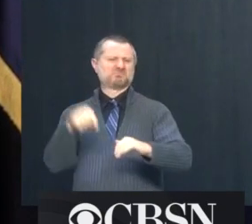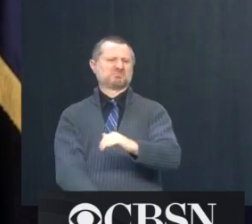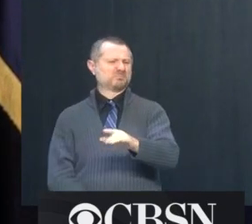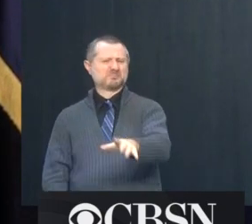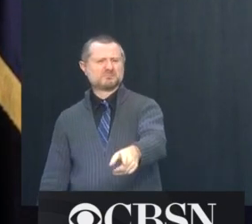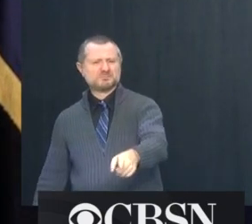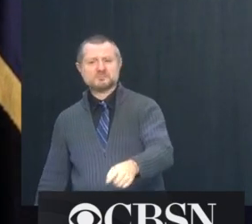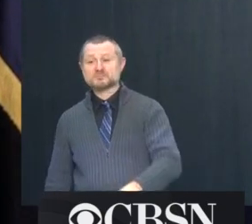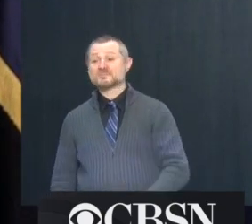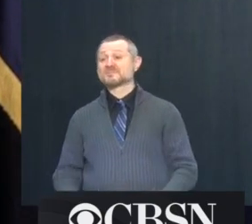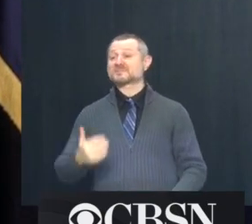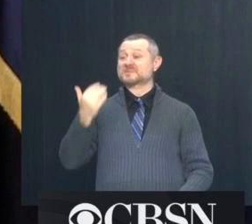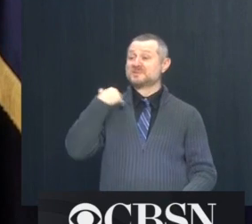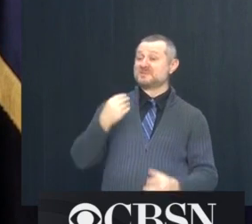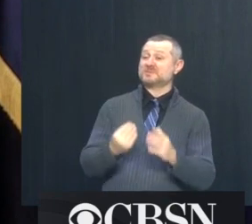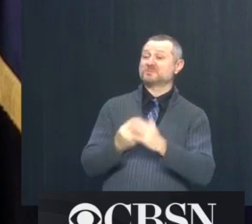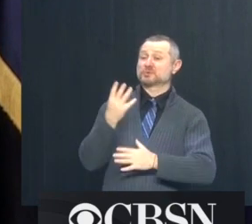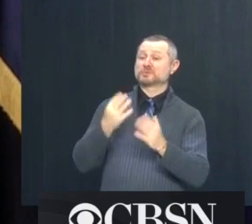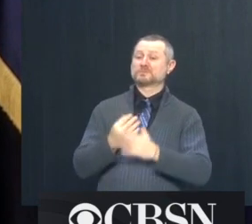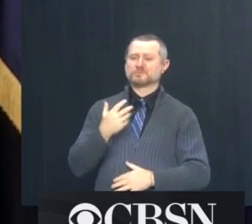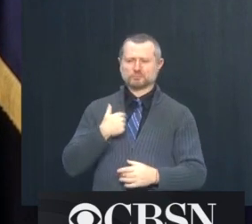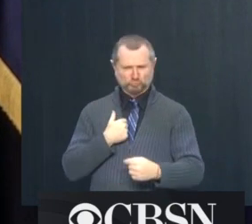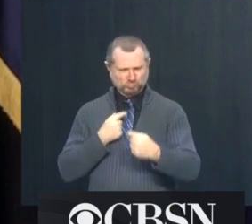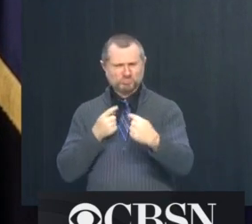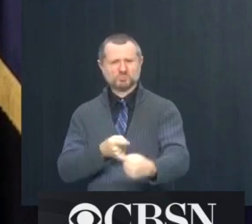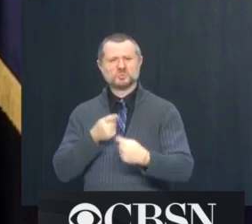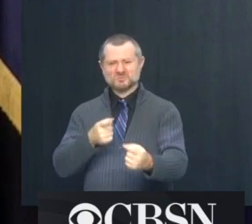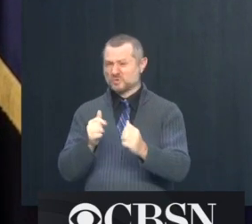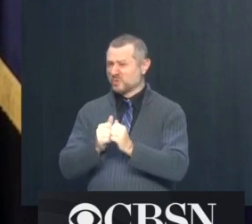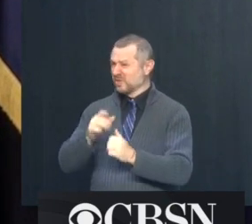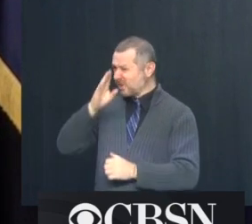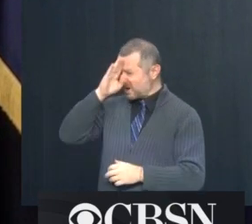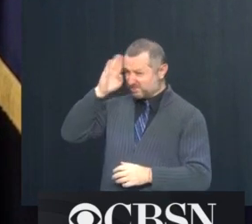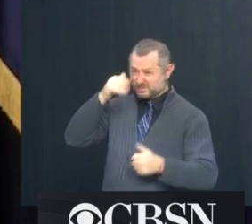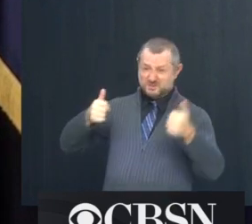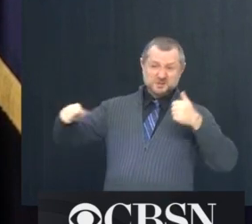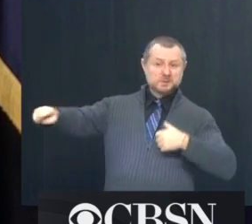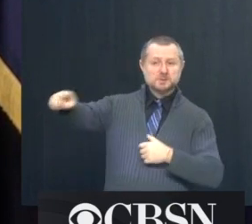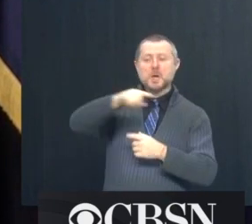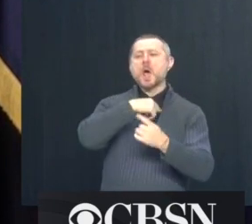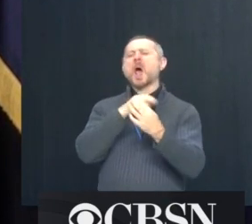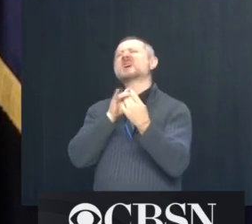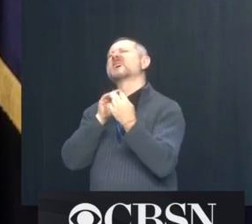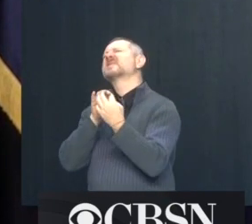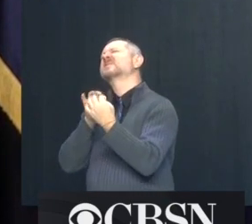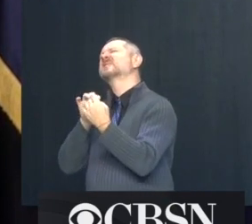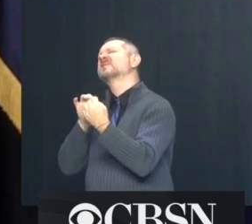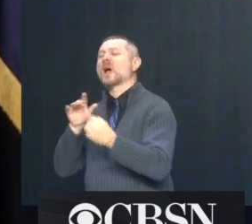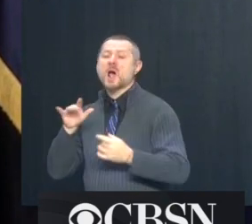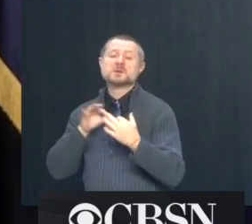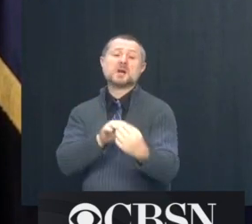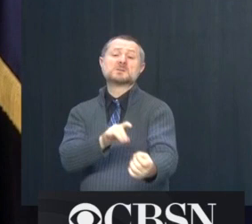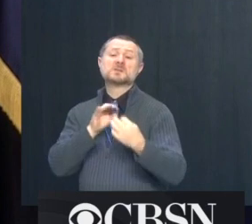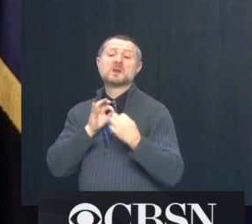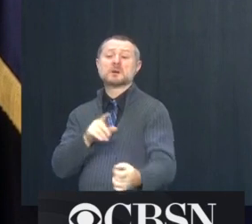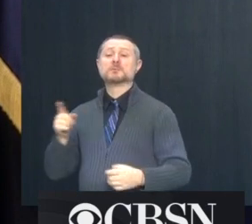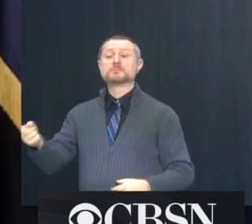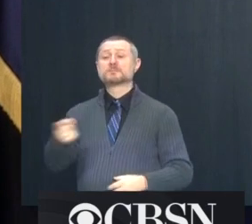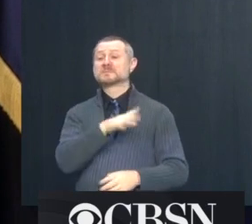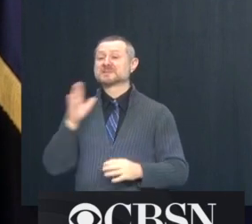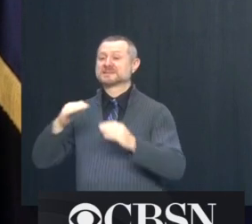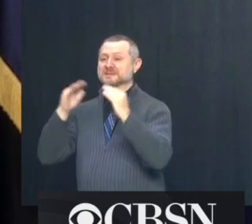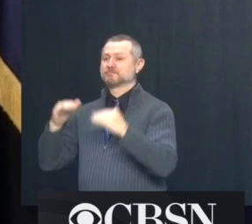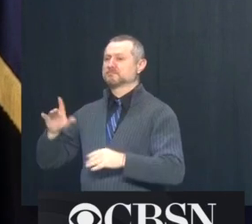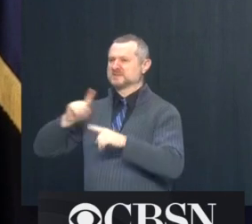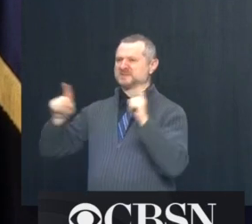in the spring with these hospital administrators until 2 o'clock in the morning. You have 10 hospitals.